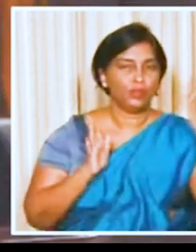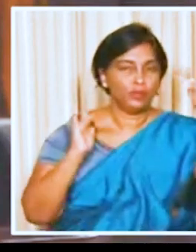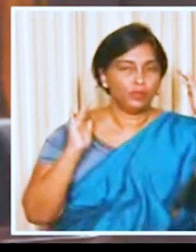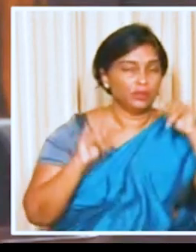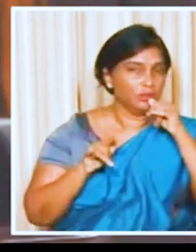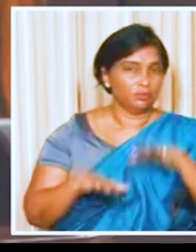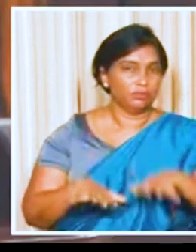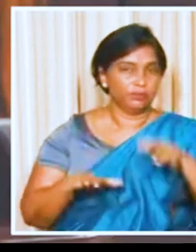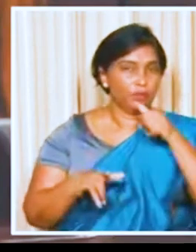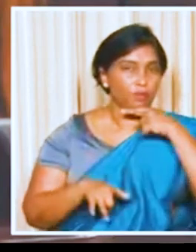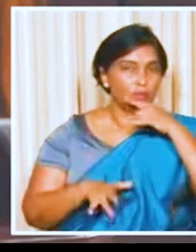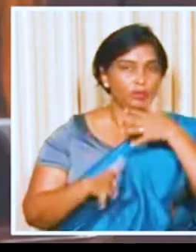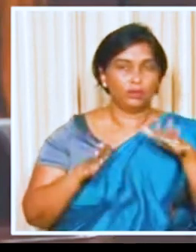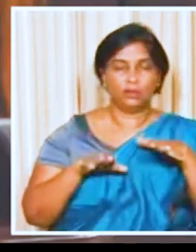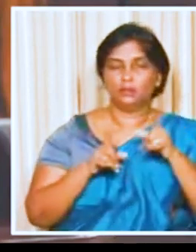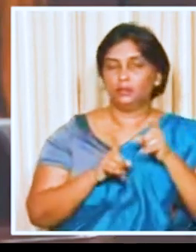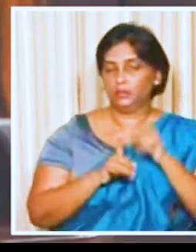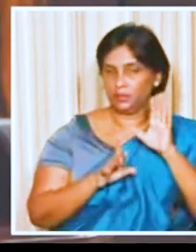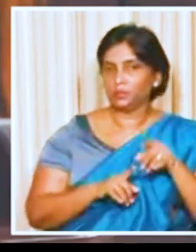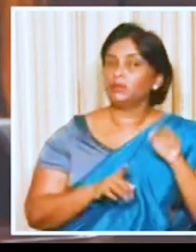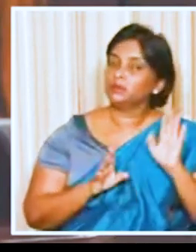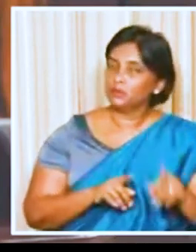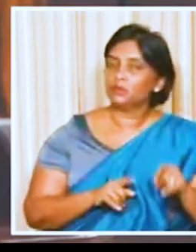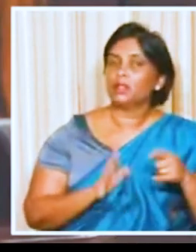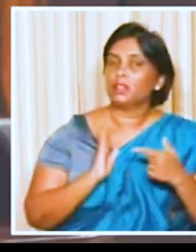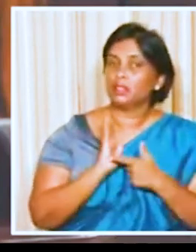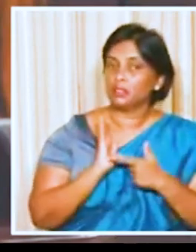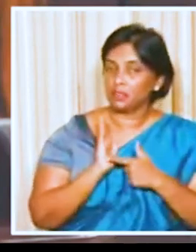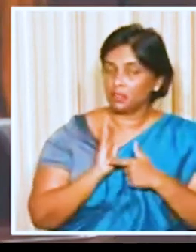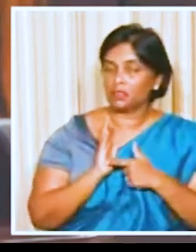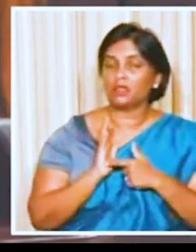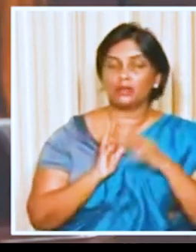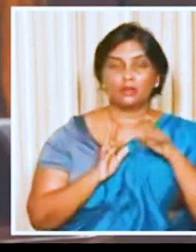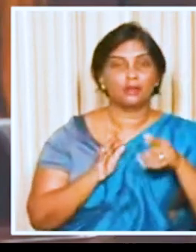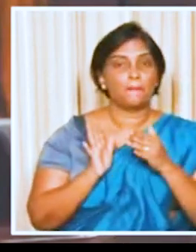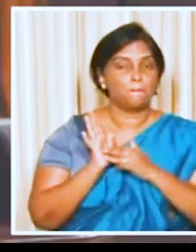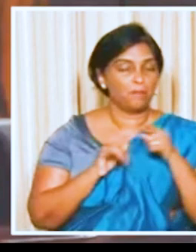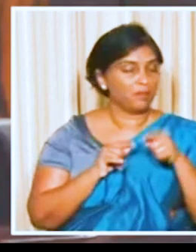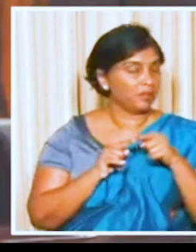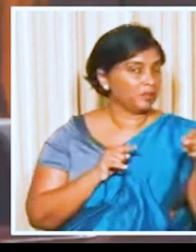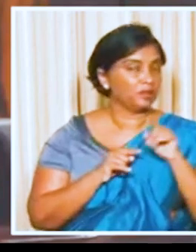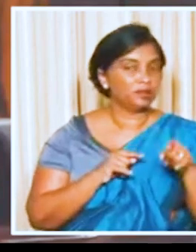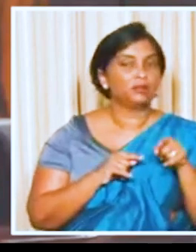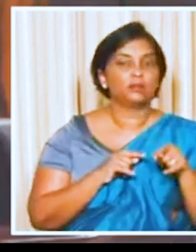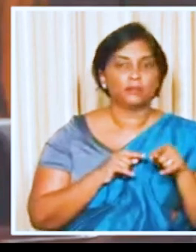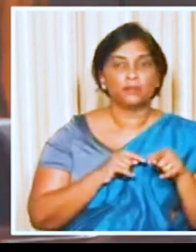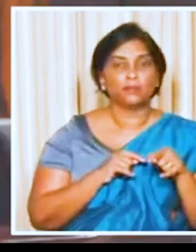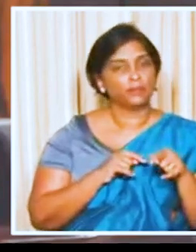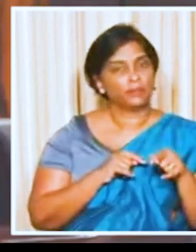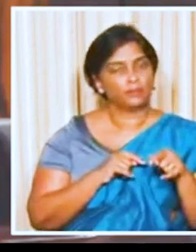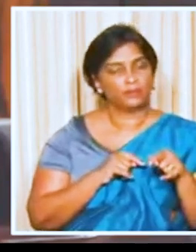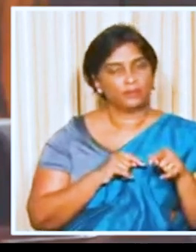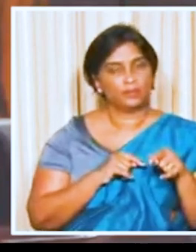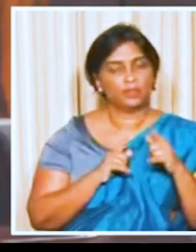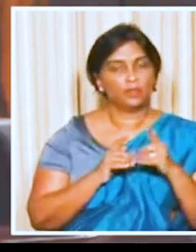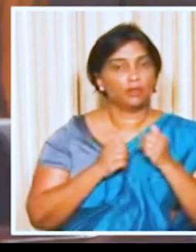the Thalaimanna Rameswaram ferry service is a more practical option. I was told that it's 56 nautical miles from KKS